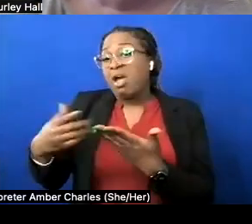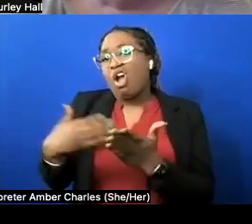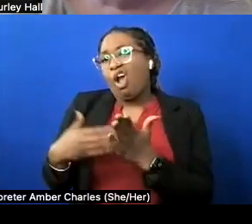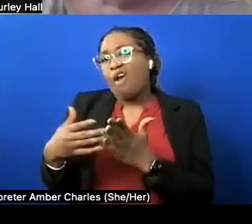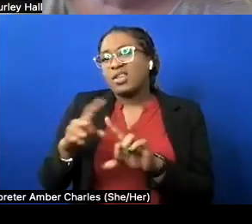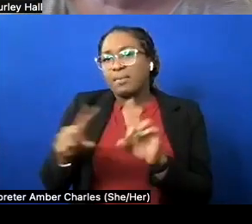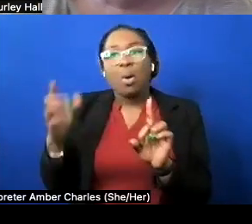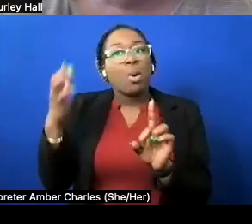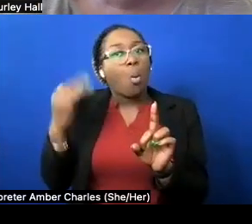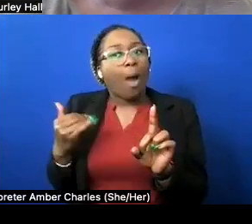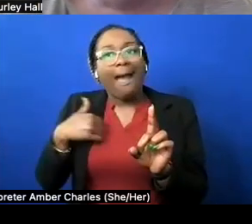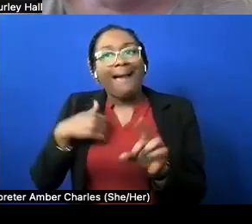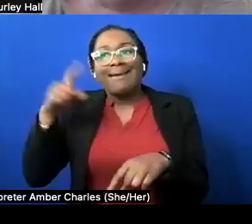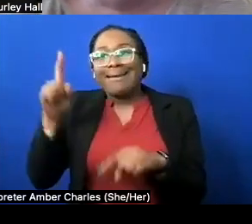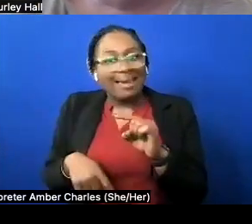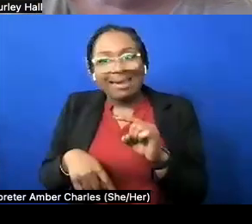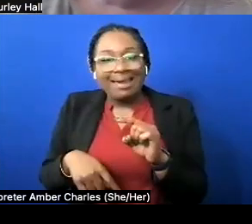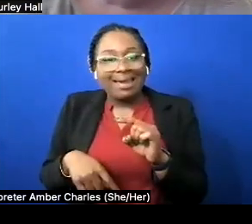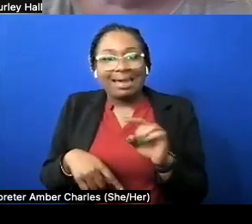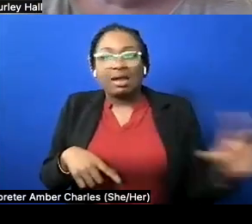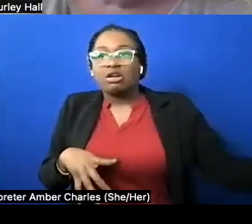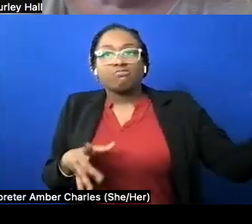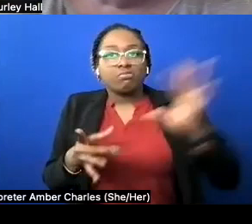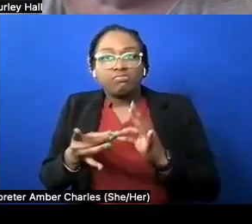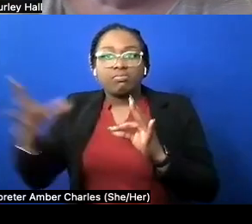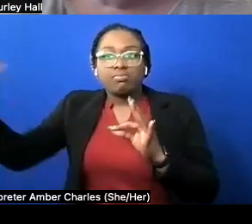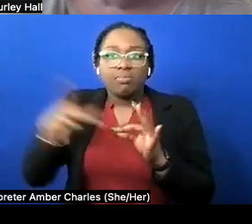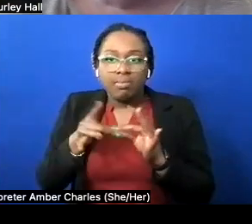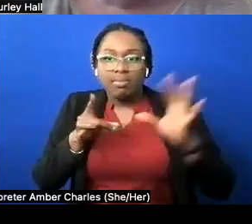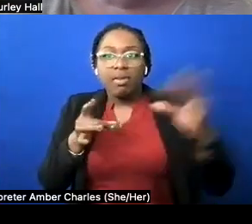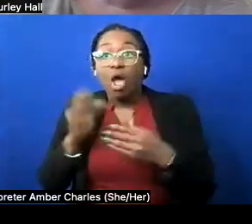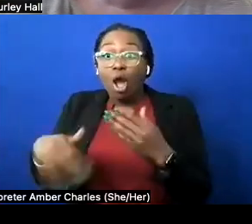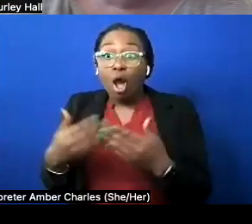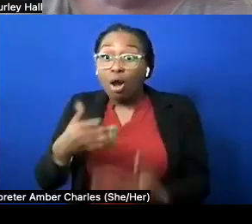why can't I tie all of my worth to my work?